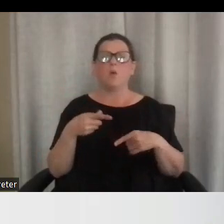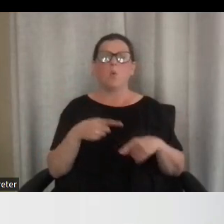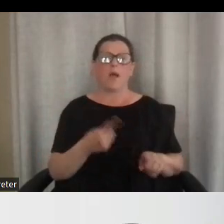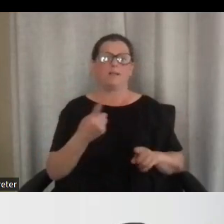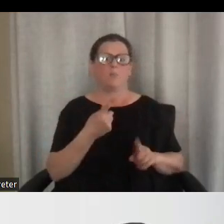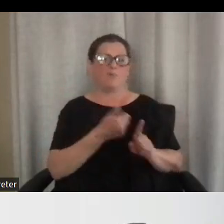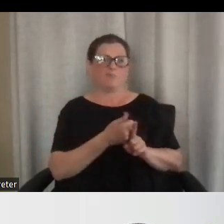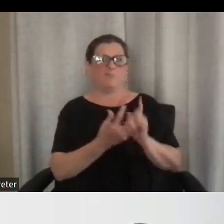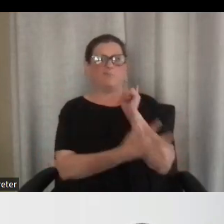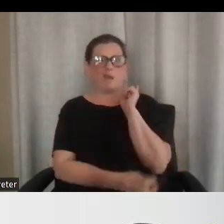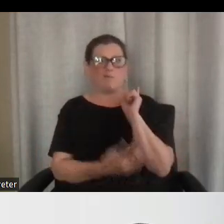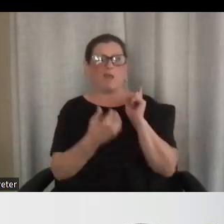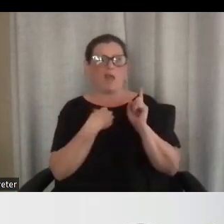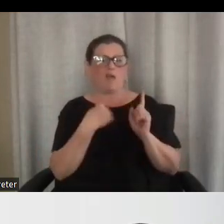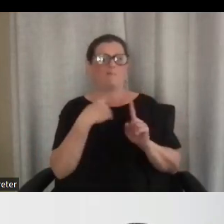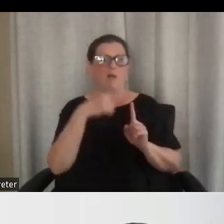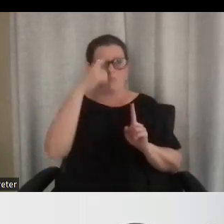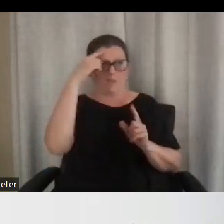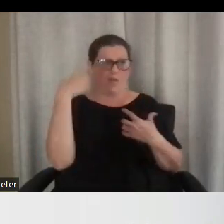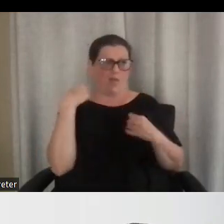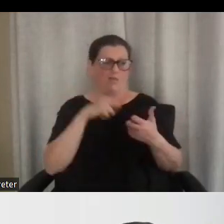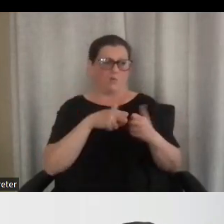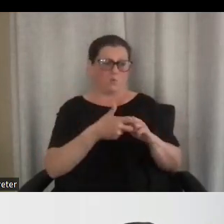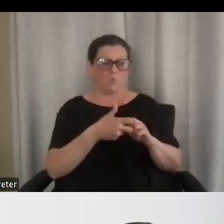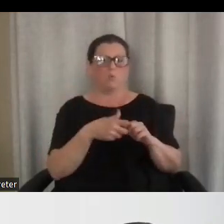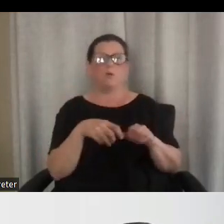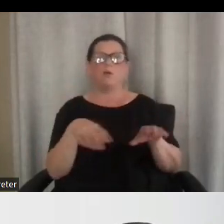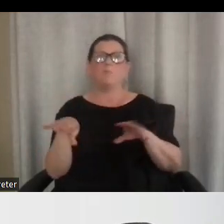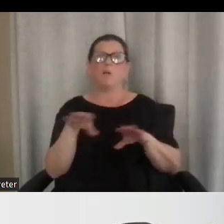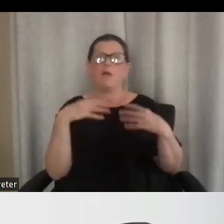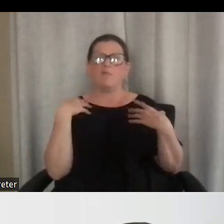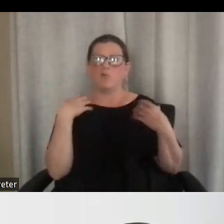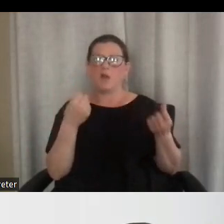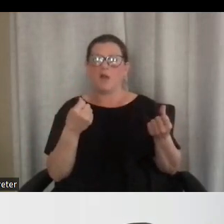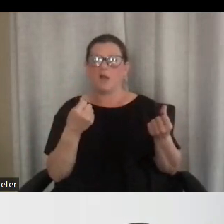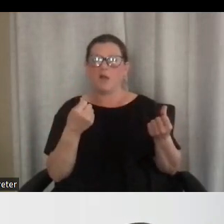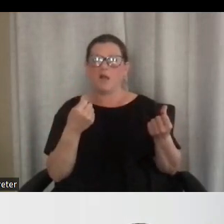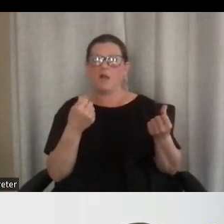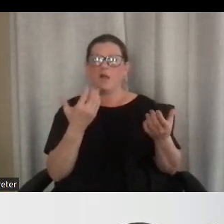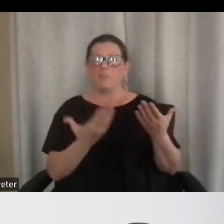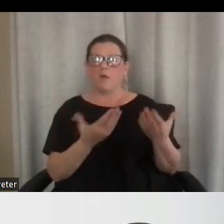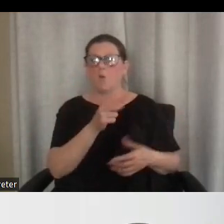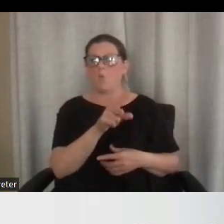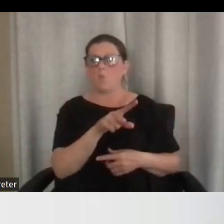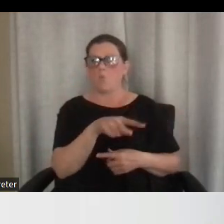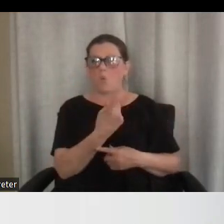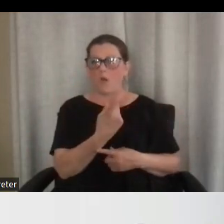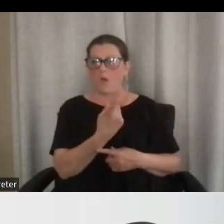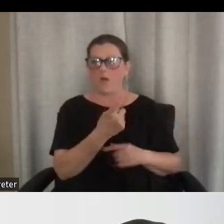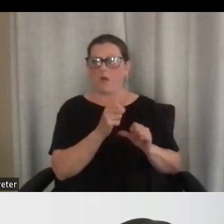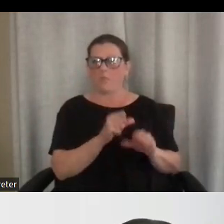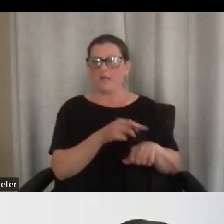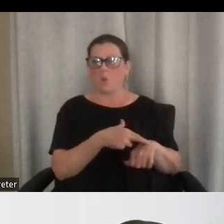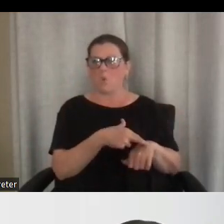experiencing poverty and mental health conditions, behavioral health may be only one potential referral